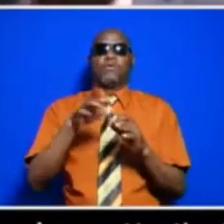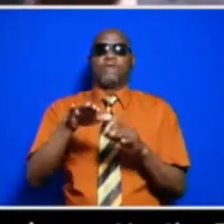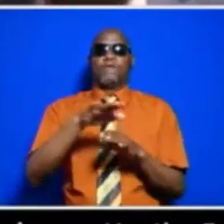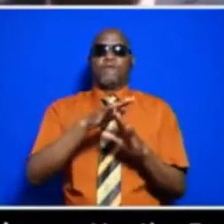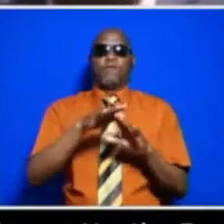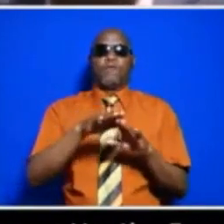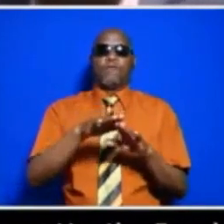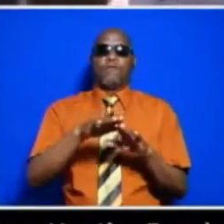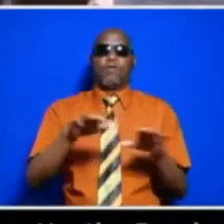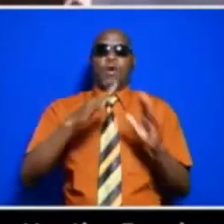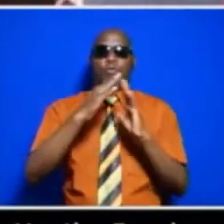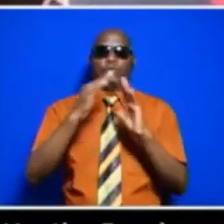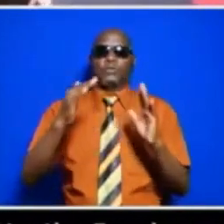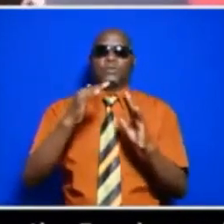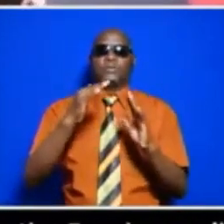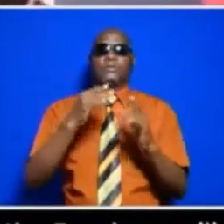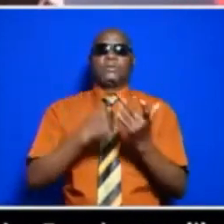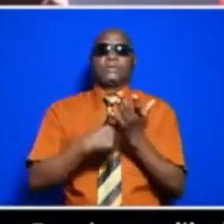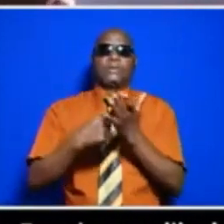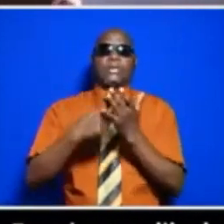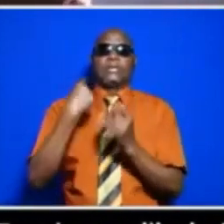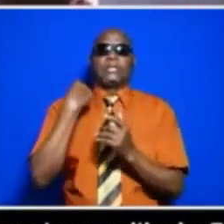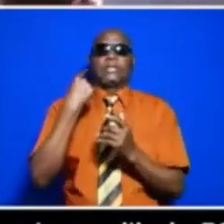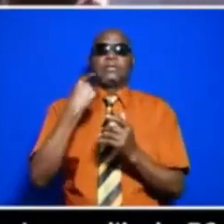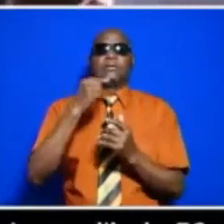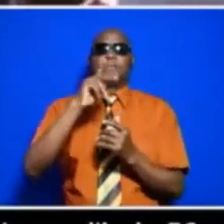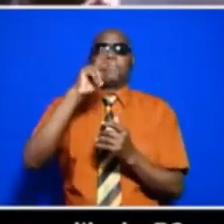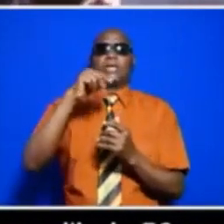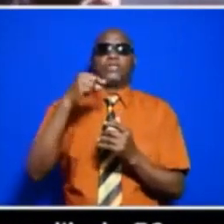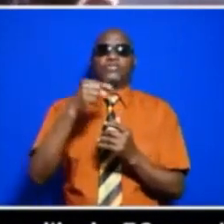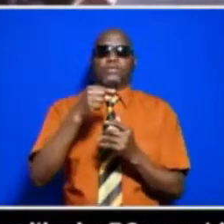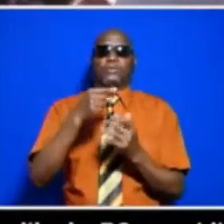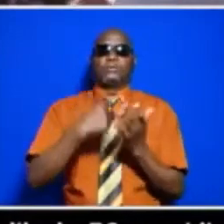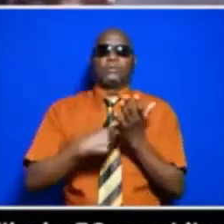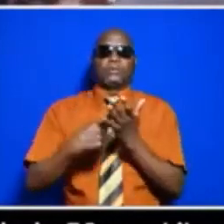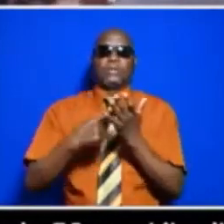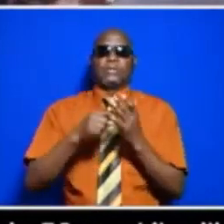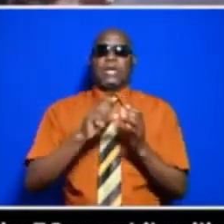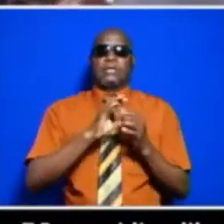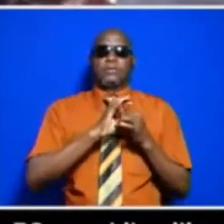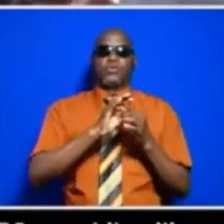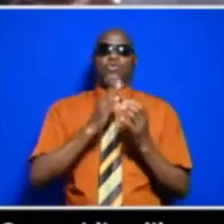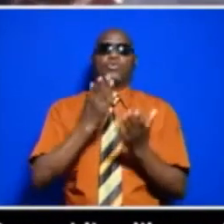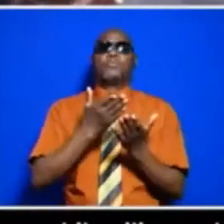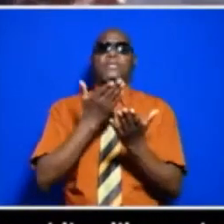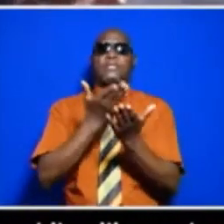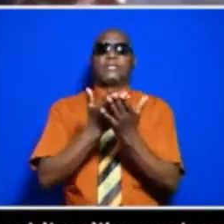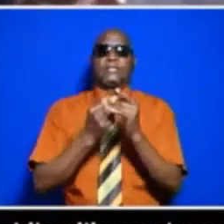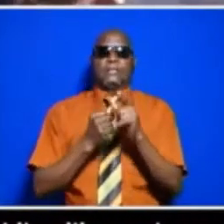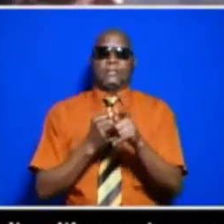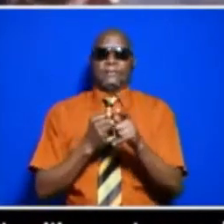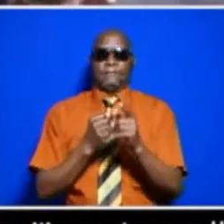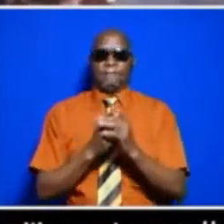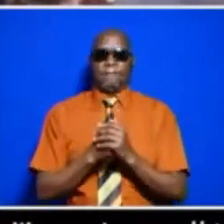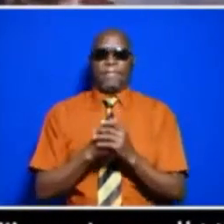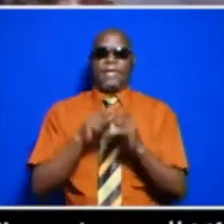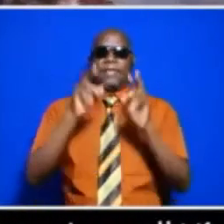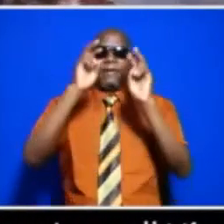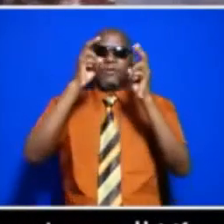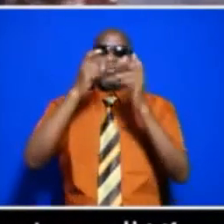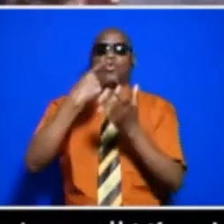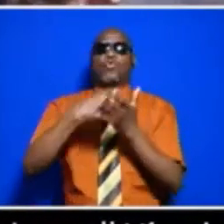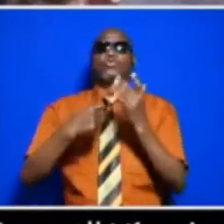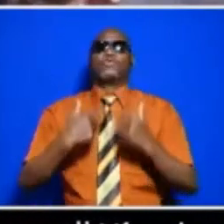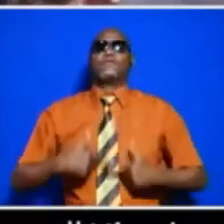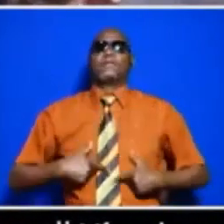what was discussed yesterday in the Azimio PG. That is the position that we'll be presenting. And the issue of cost of